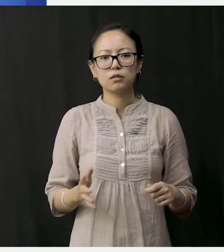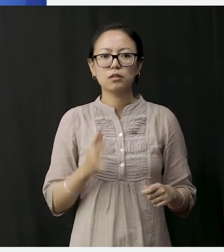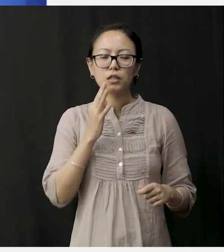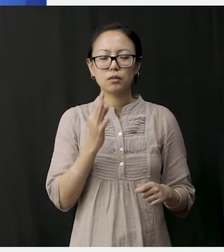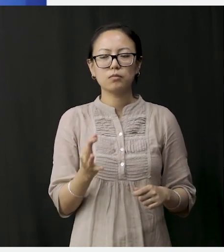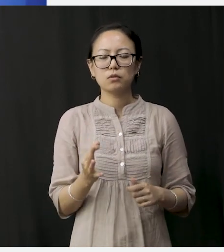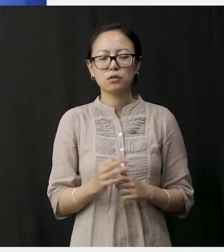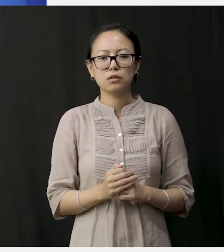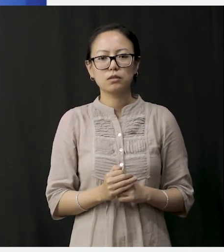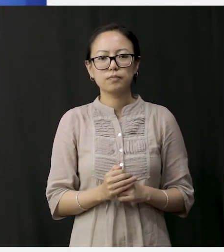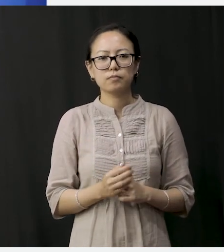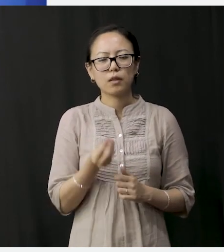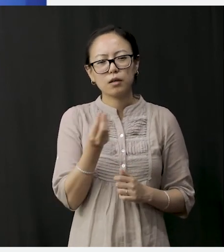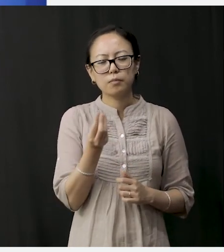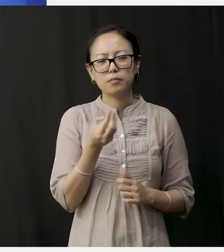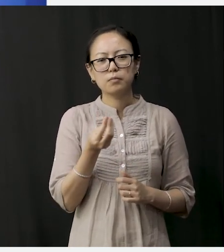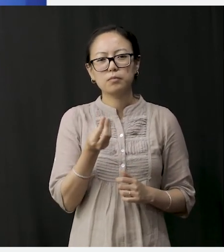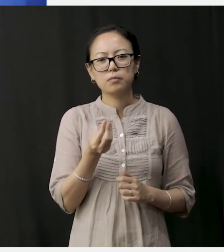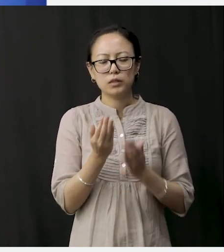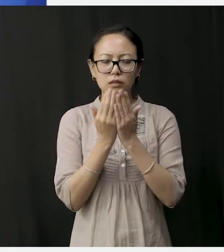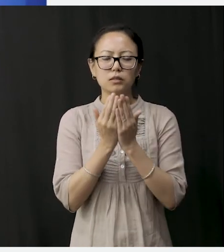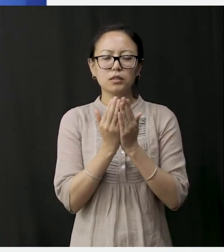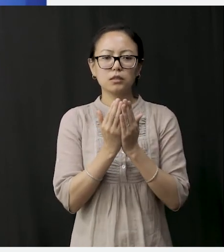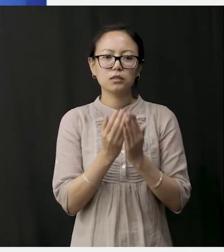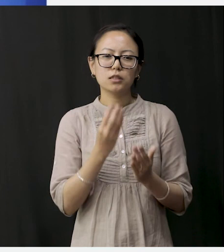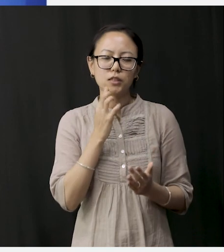you, please spare some time for studies. Okay,